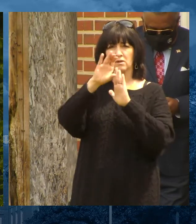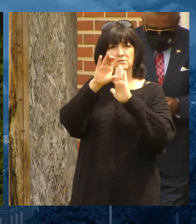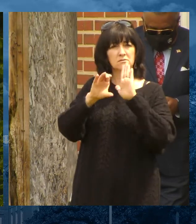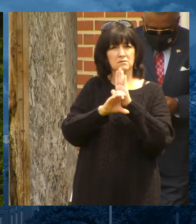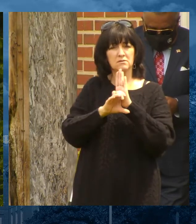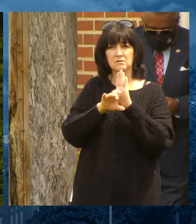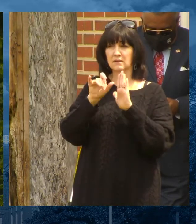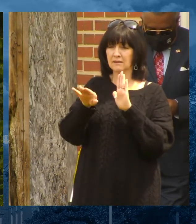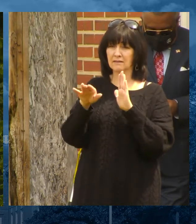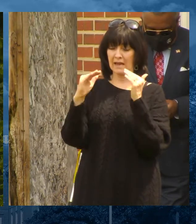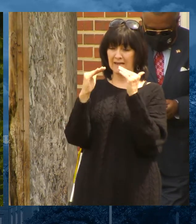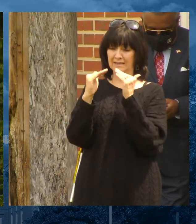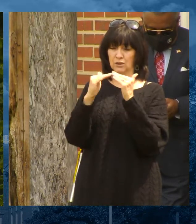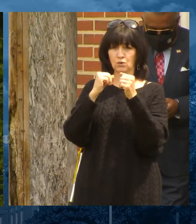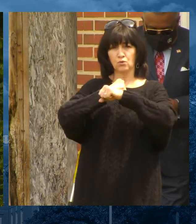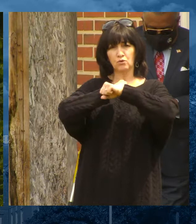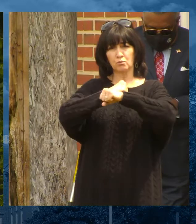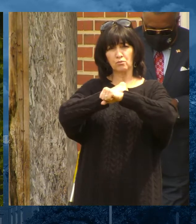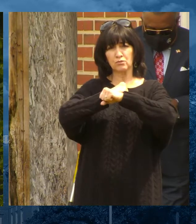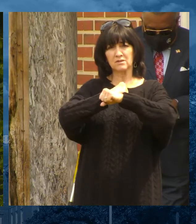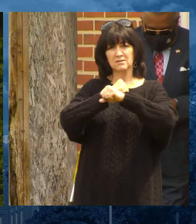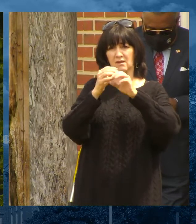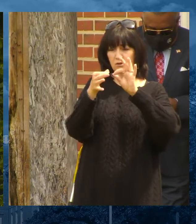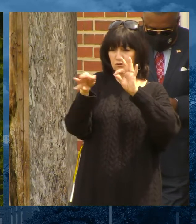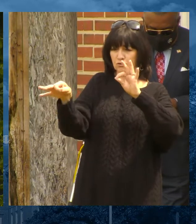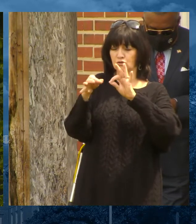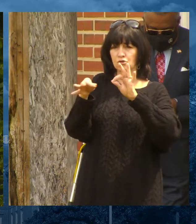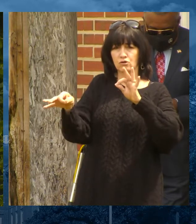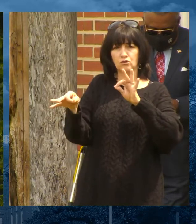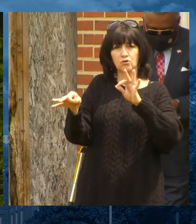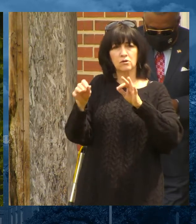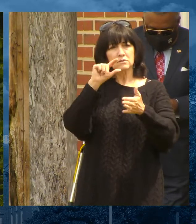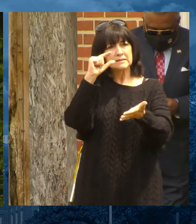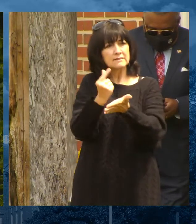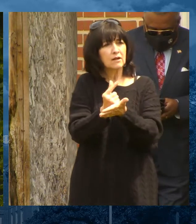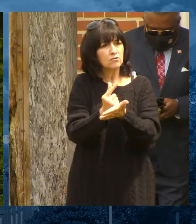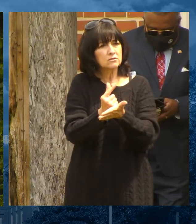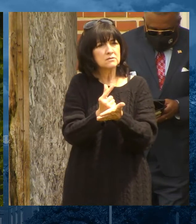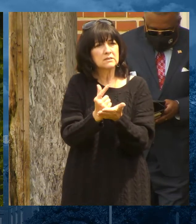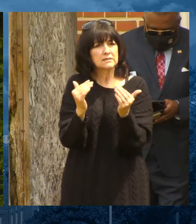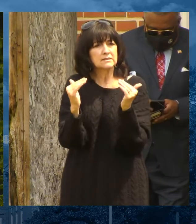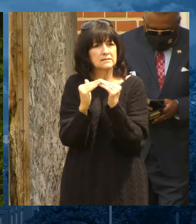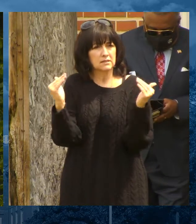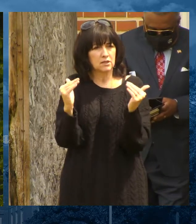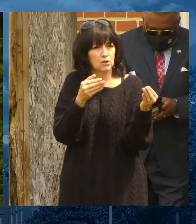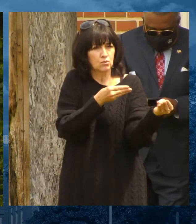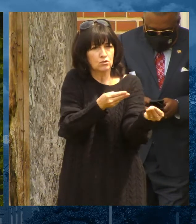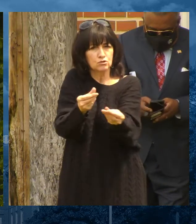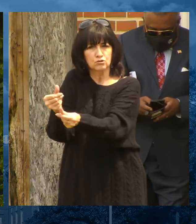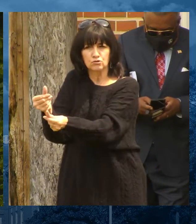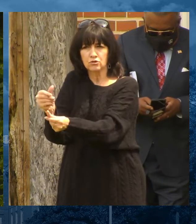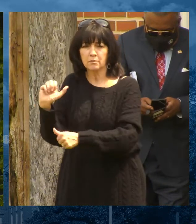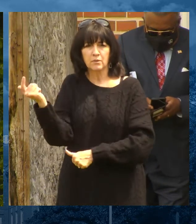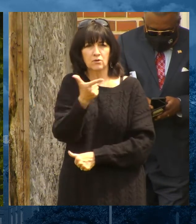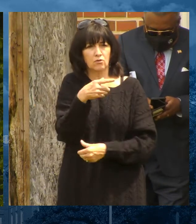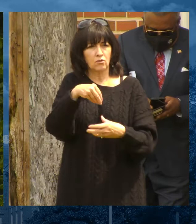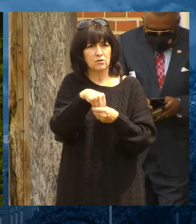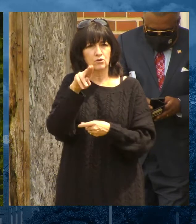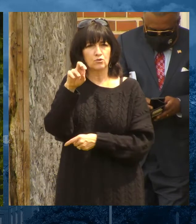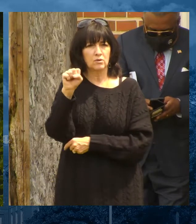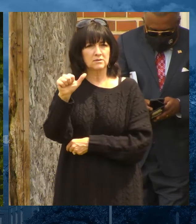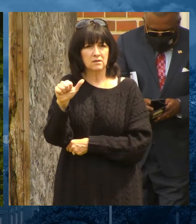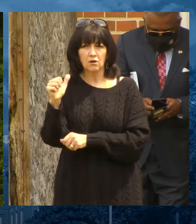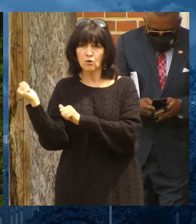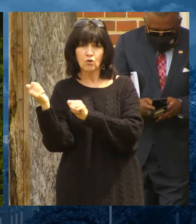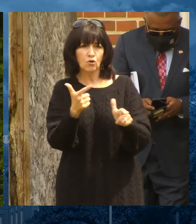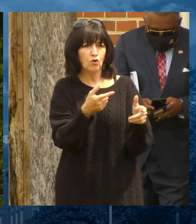Equal Protection Clause guarantees the equal treatment of all citizens in the United States. Everyone should be treated